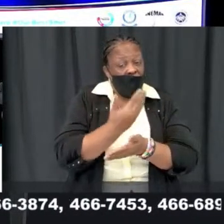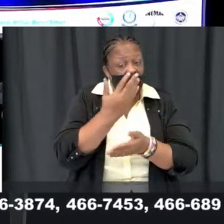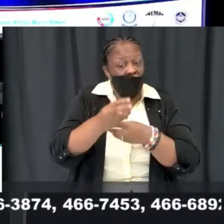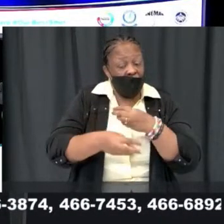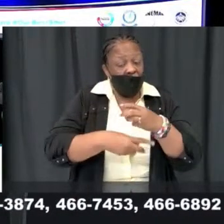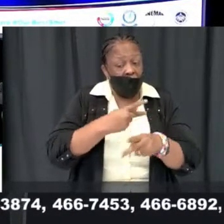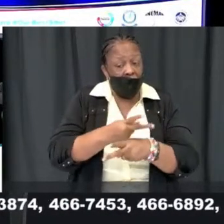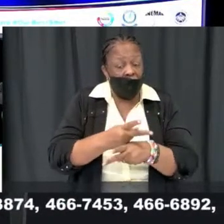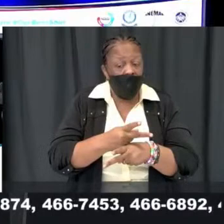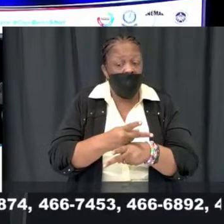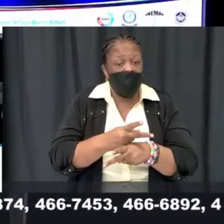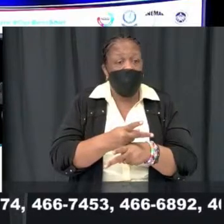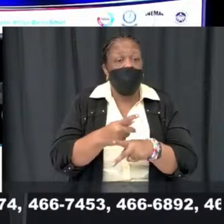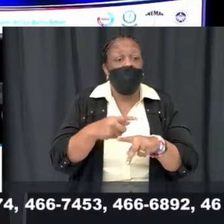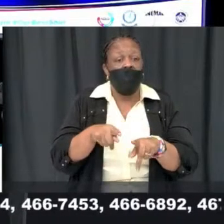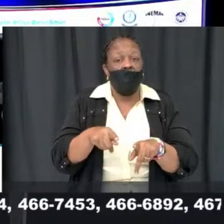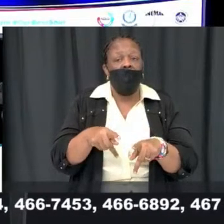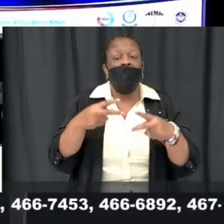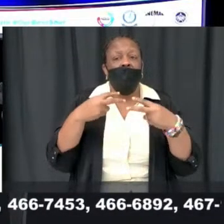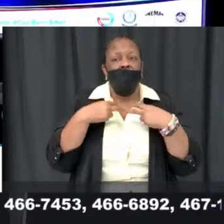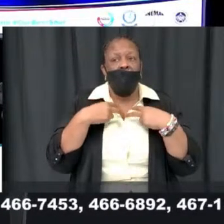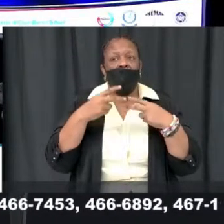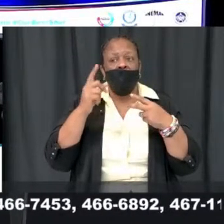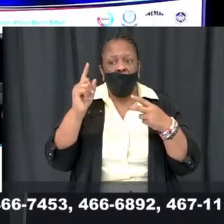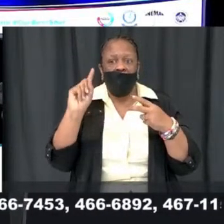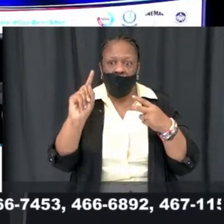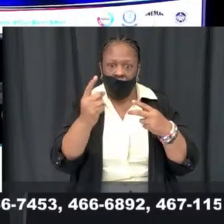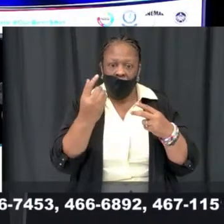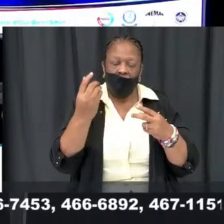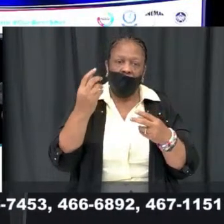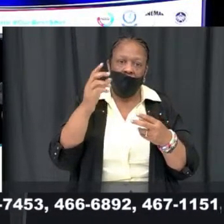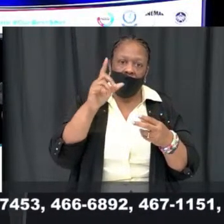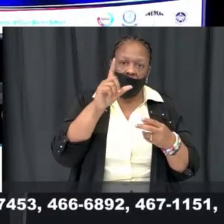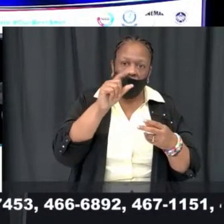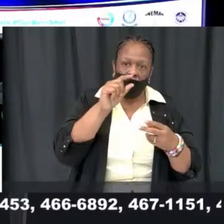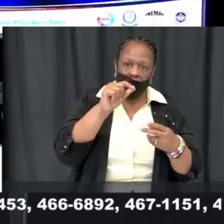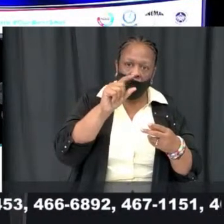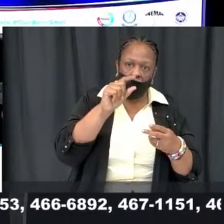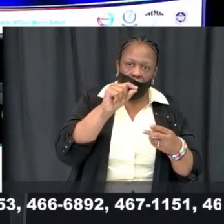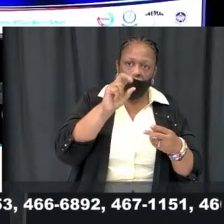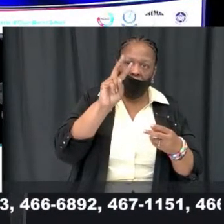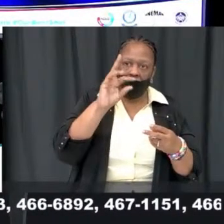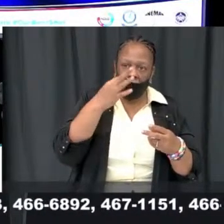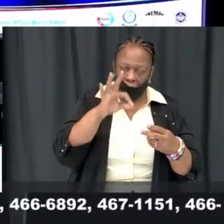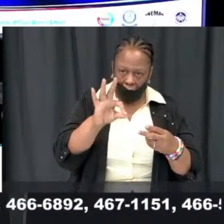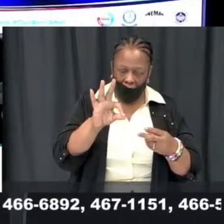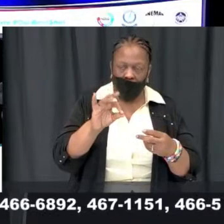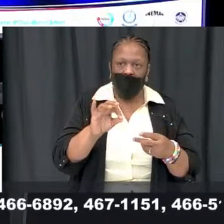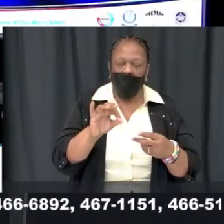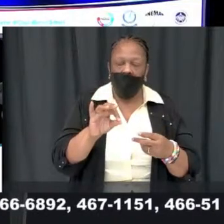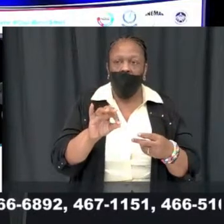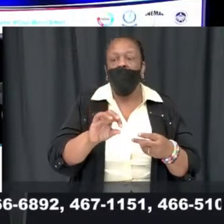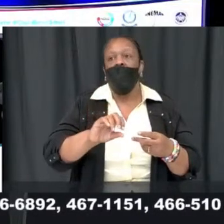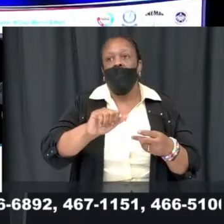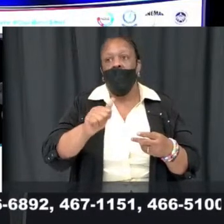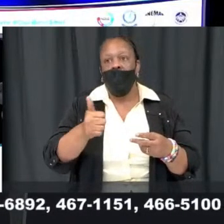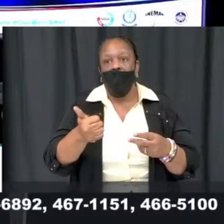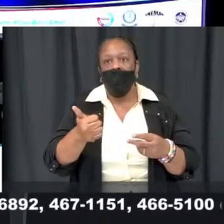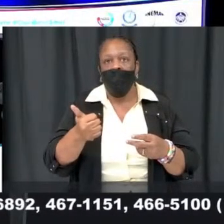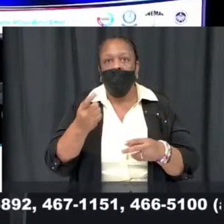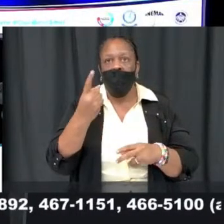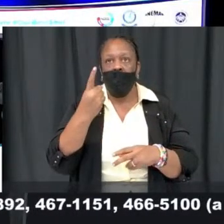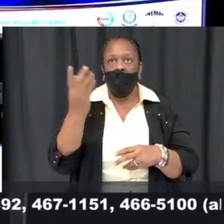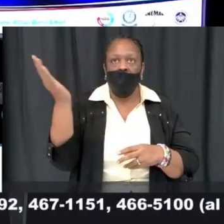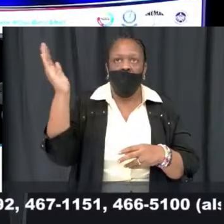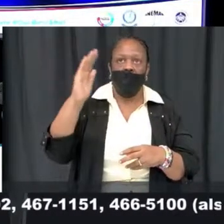until we get that, we need to continue making sure that persons get protected by getting the shot that's available to them, which is the